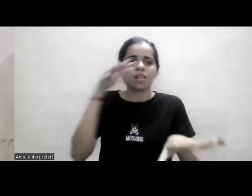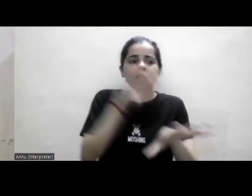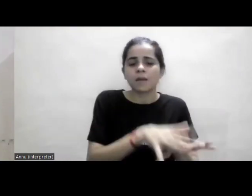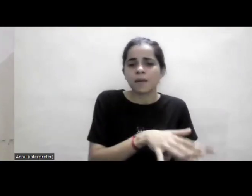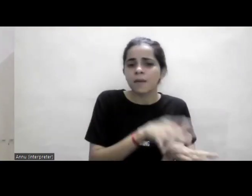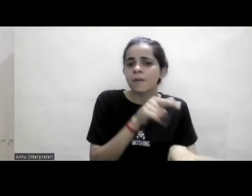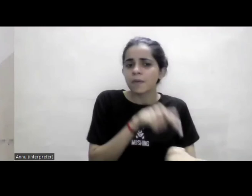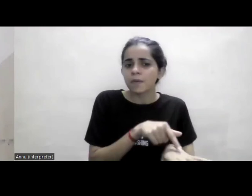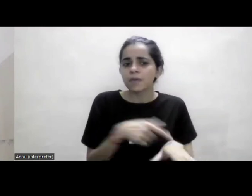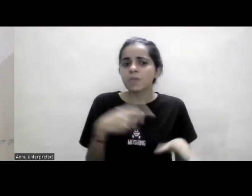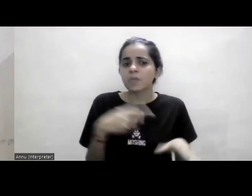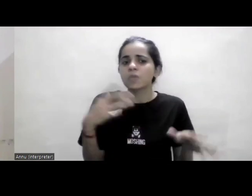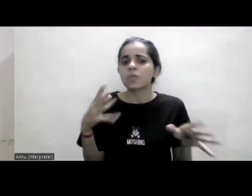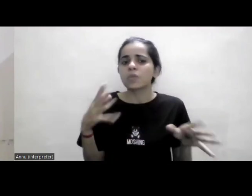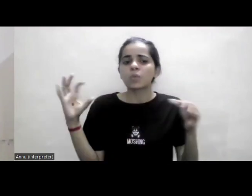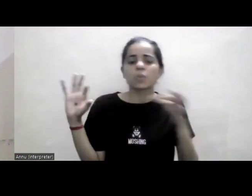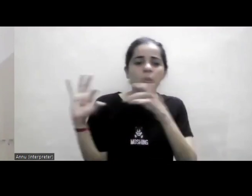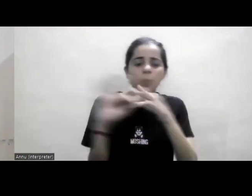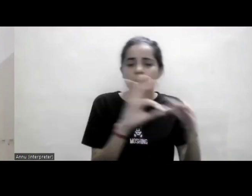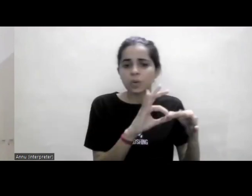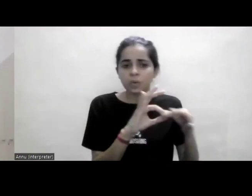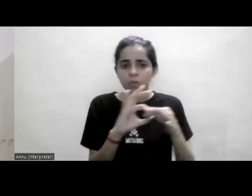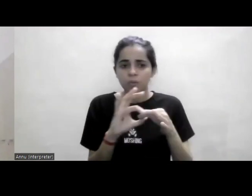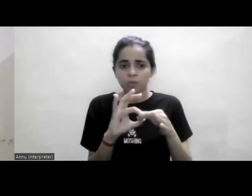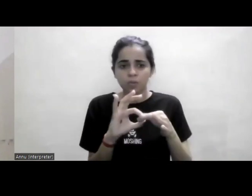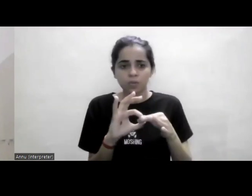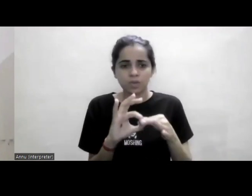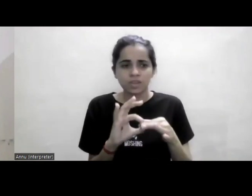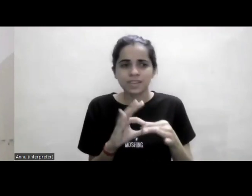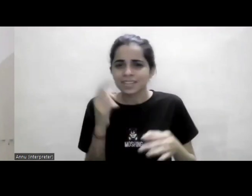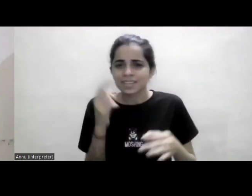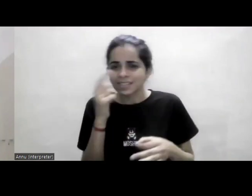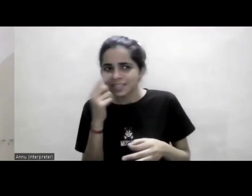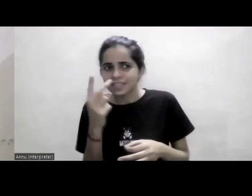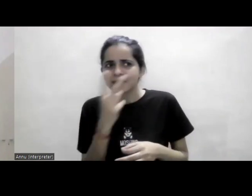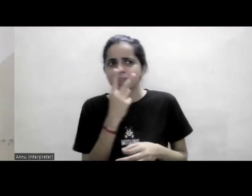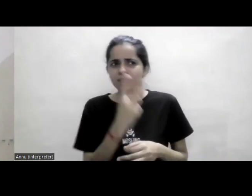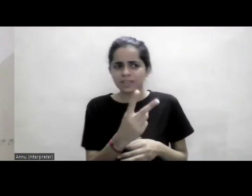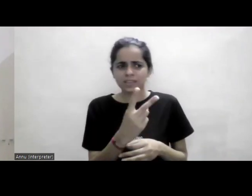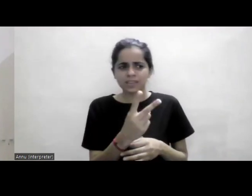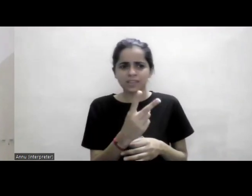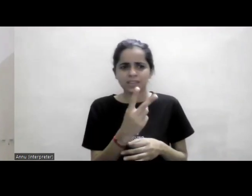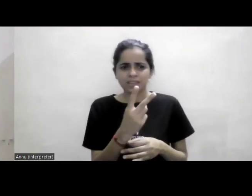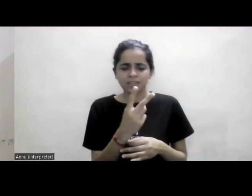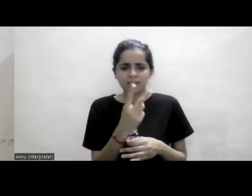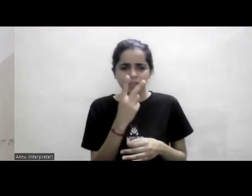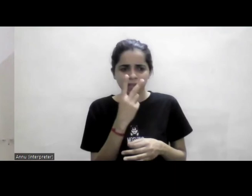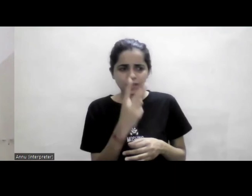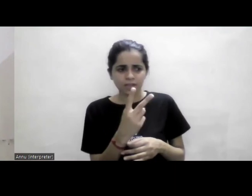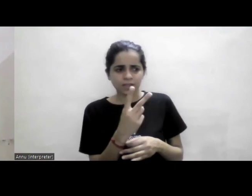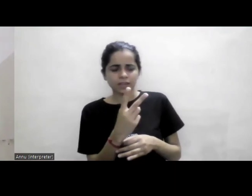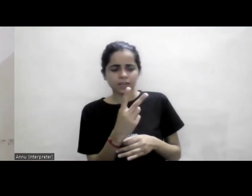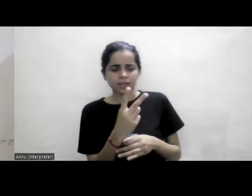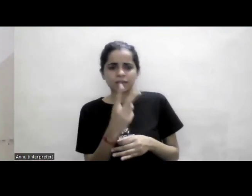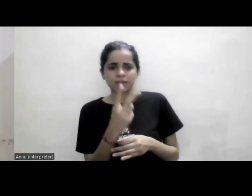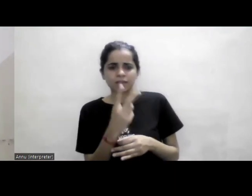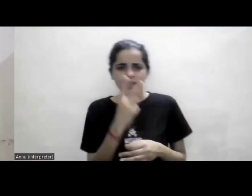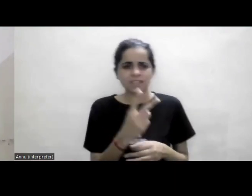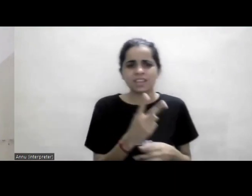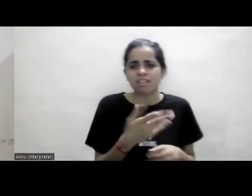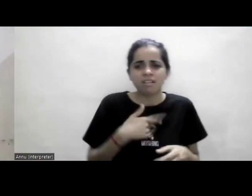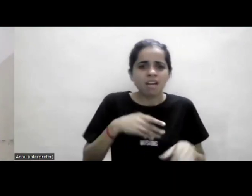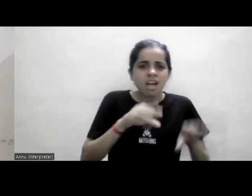She's all burned. So then she says ki dekho isne aapke sath aisa kiya isliye isko bhagwan ne aisi saza di